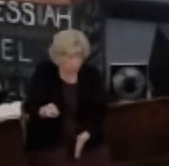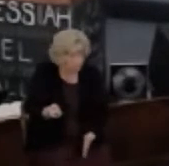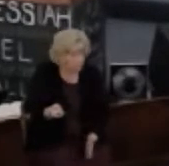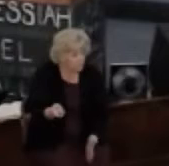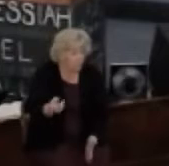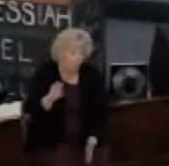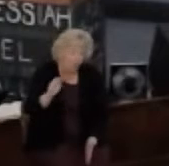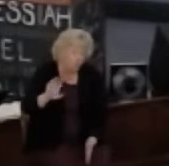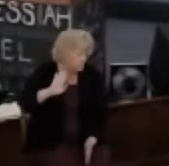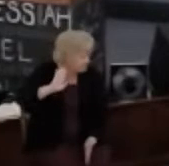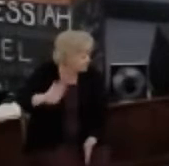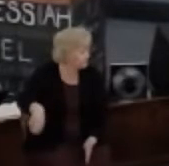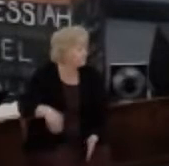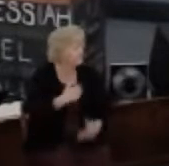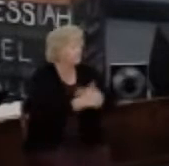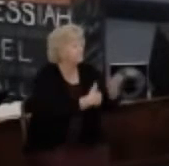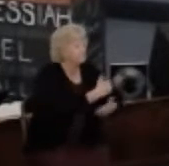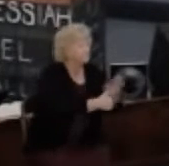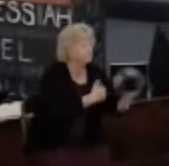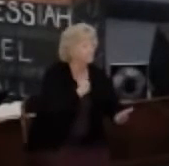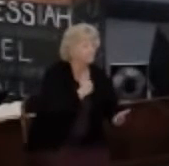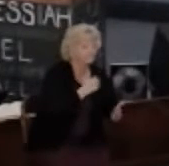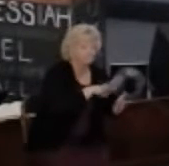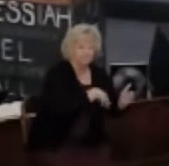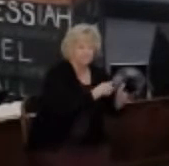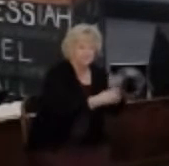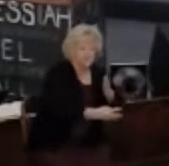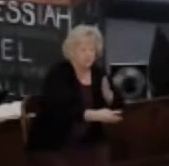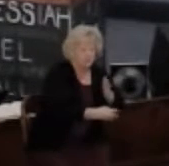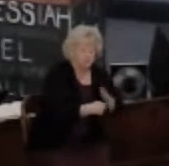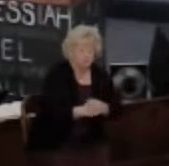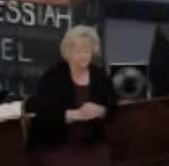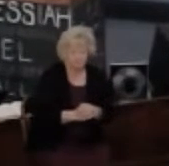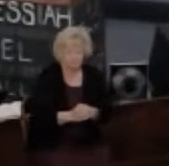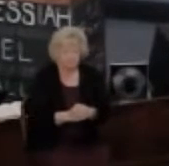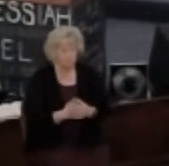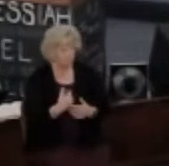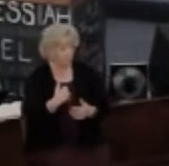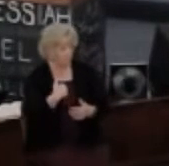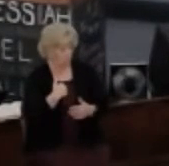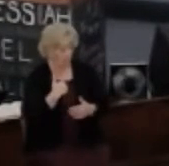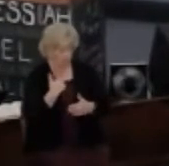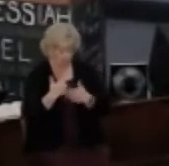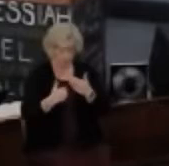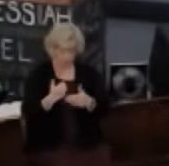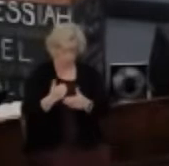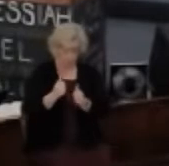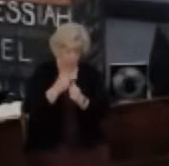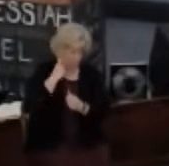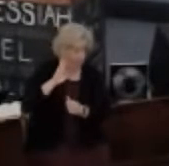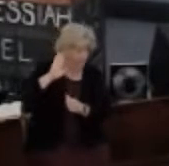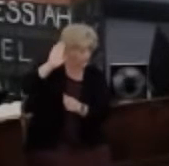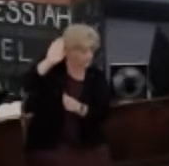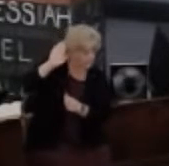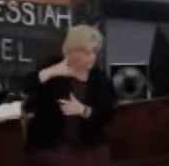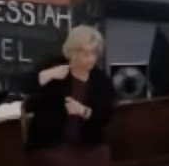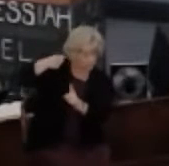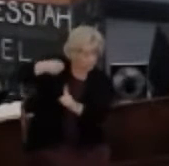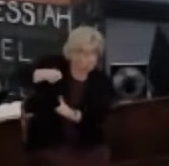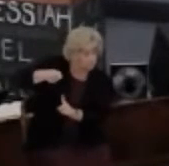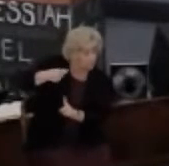my abilities available in some way for Jesus' use? Or do I just use them to bring glory to